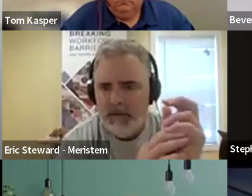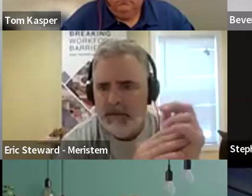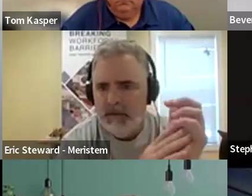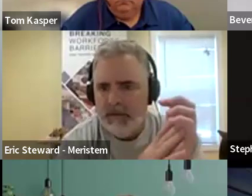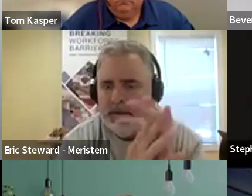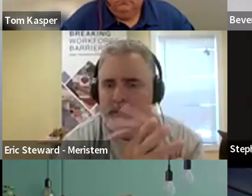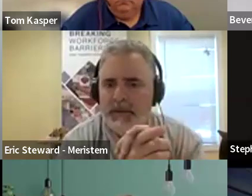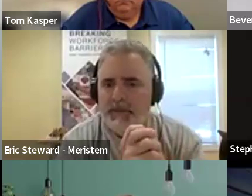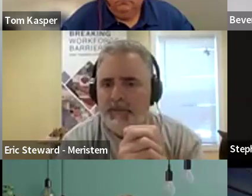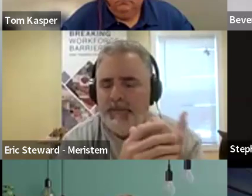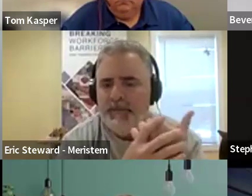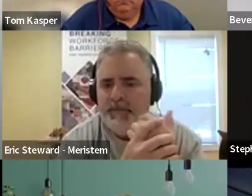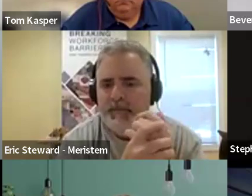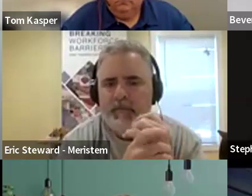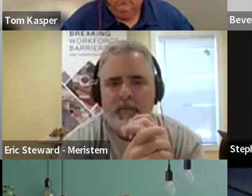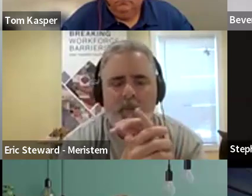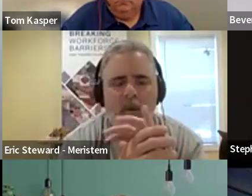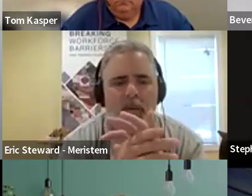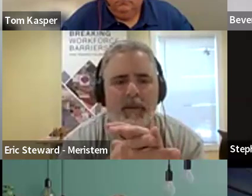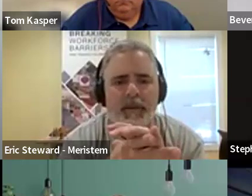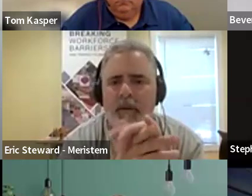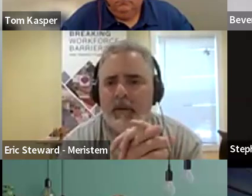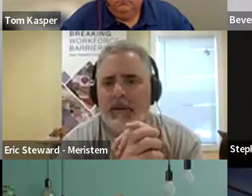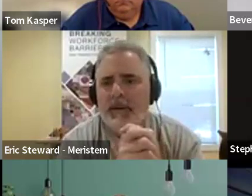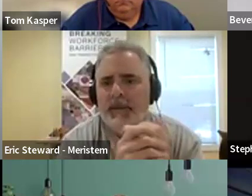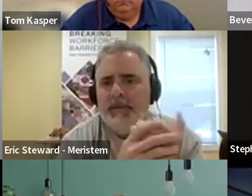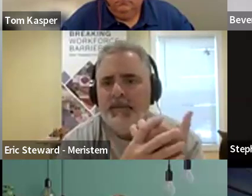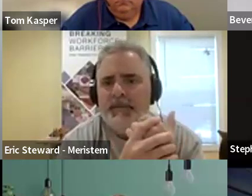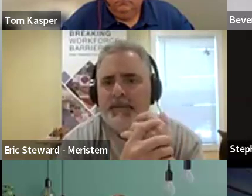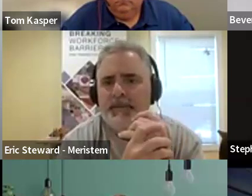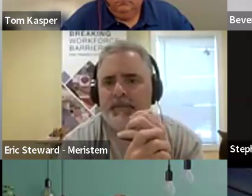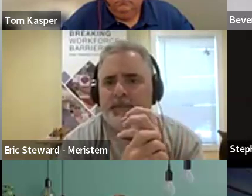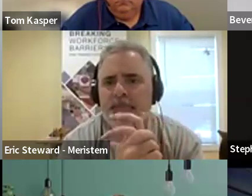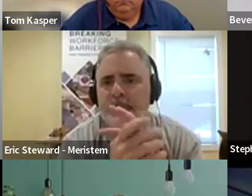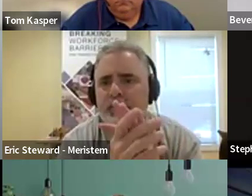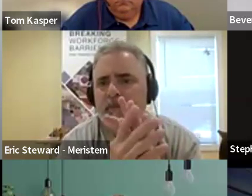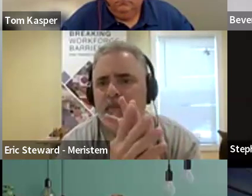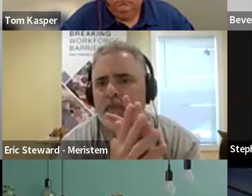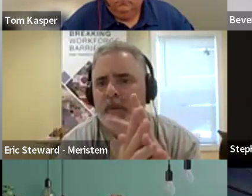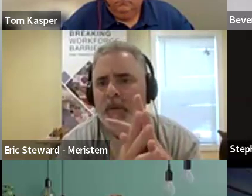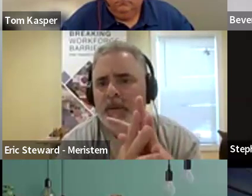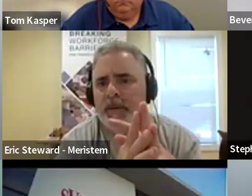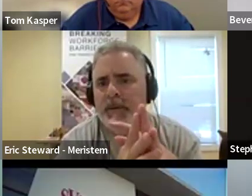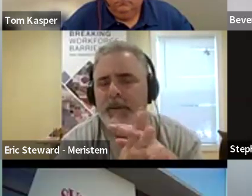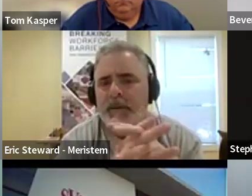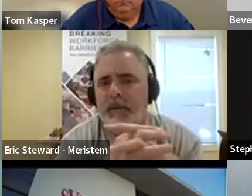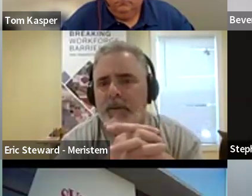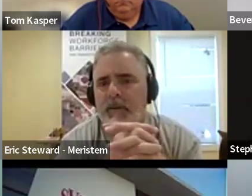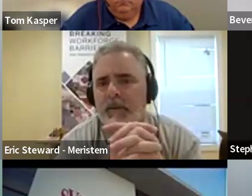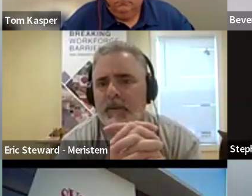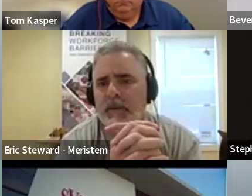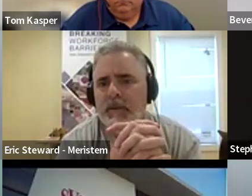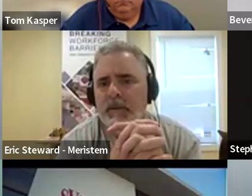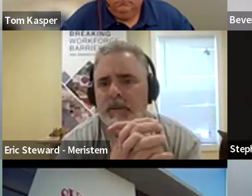grants are, these are reimbursement grants. So the provider pays upfront for the items or the